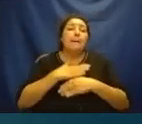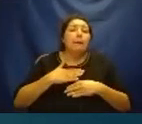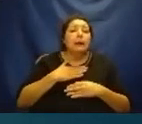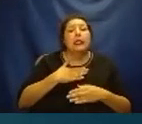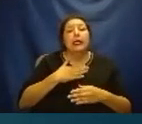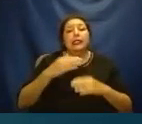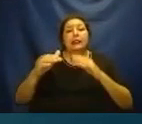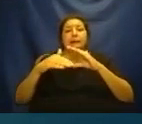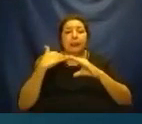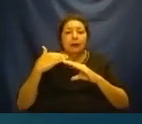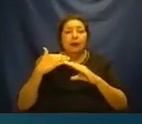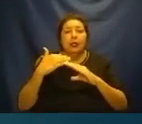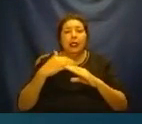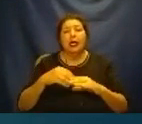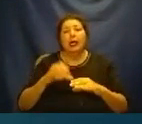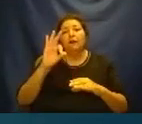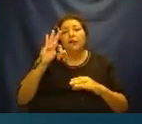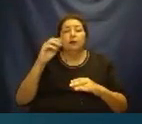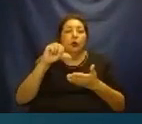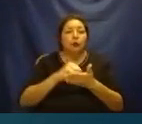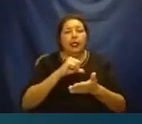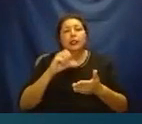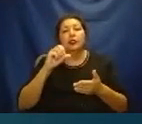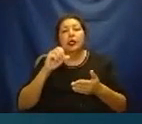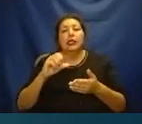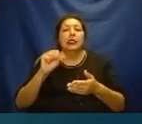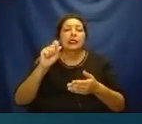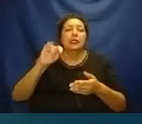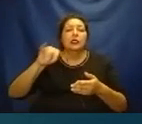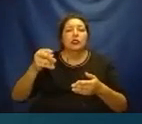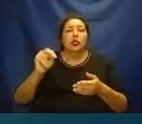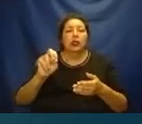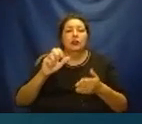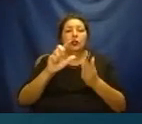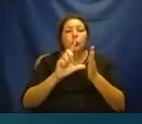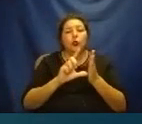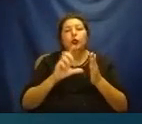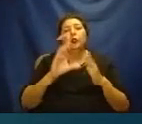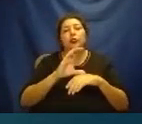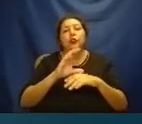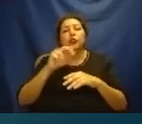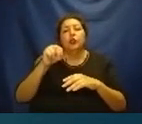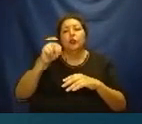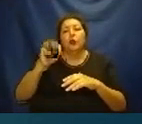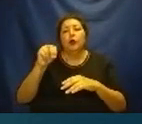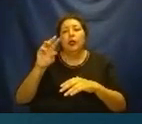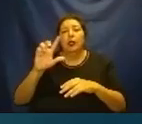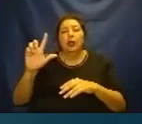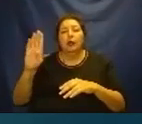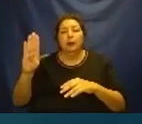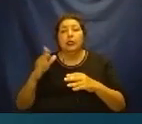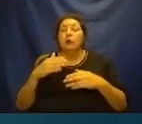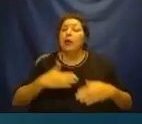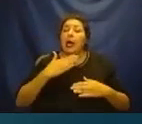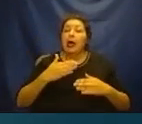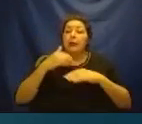page, St. John Lutheran Church, North Long Beach, and we'll be happy to get a outline to you.